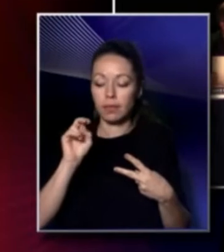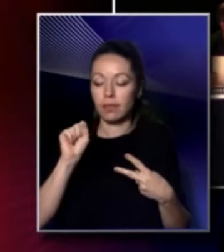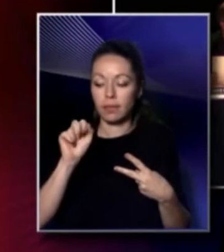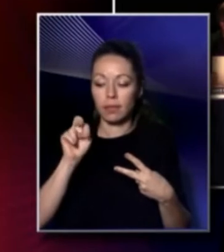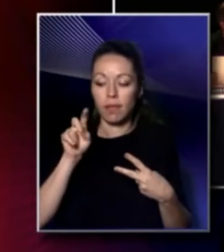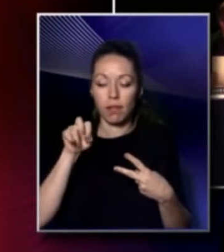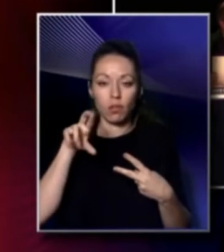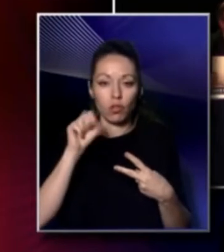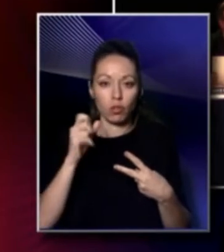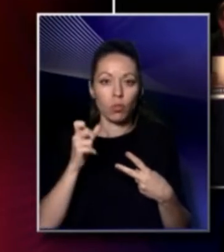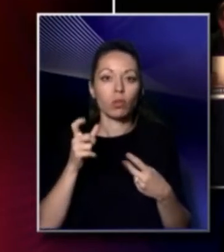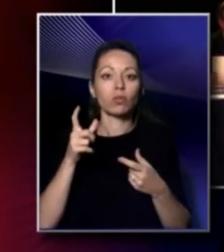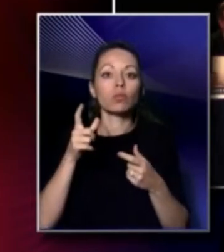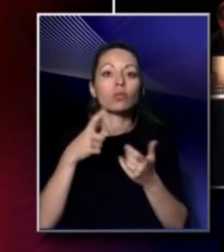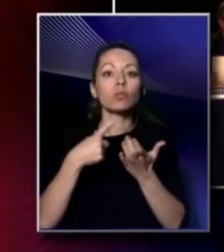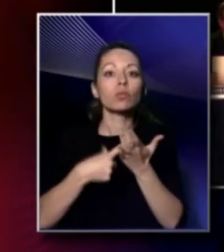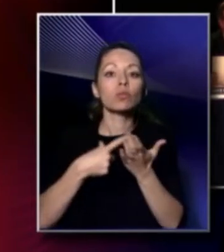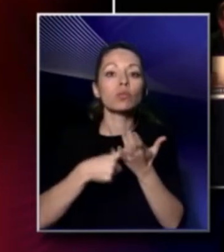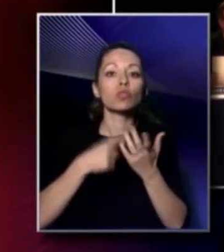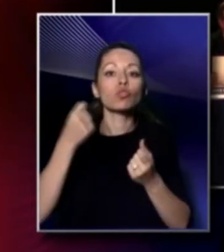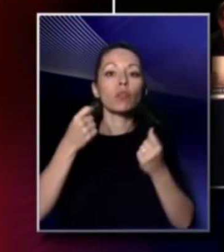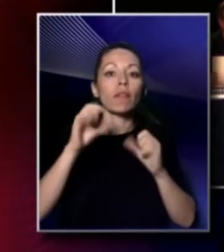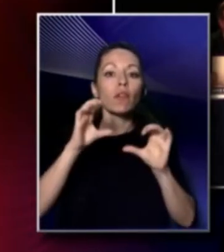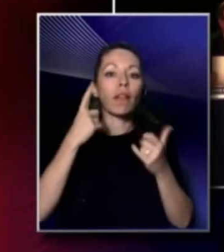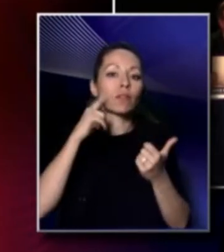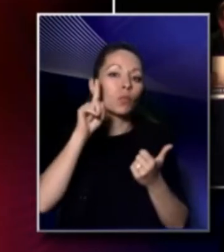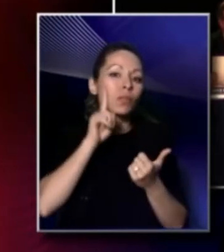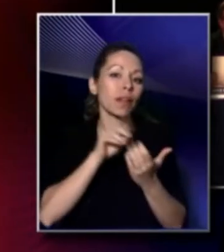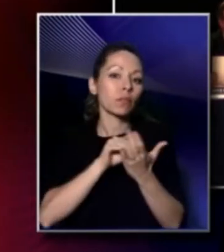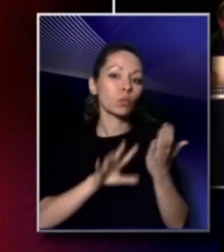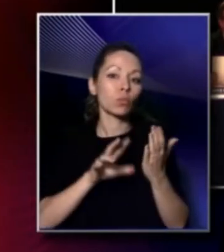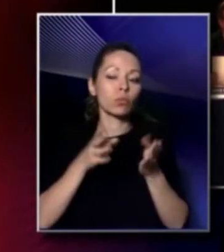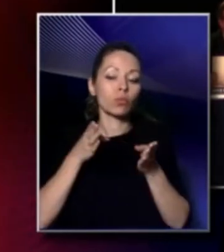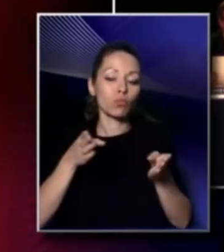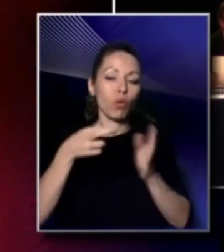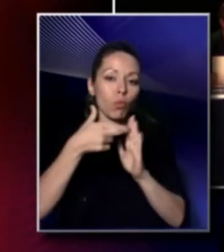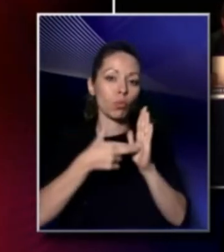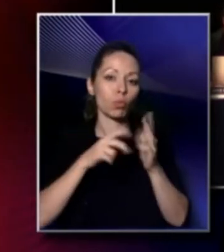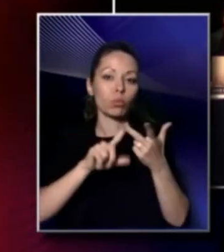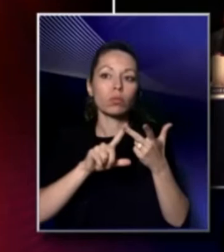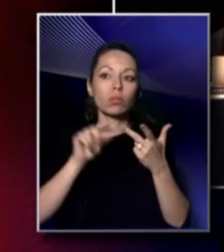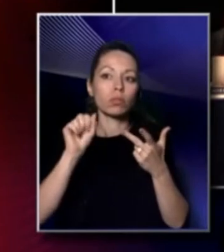to discuss driver class for deaf students, road rules, and ASL teacher.